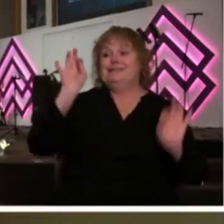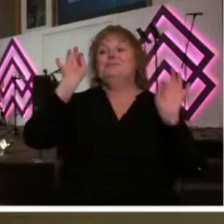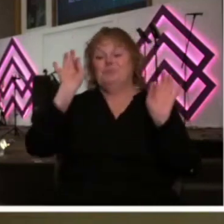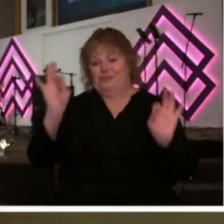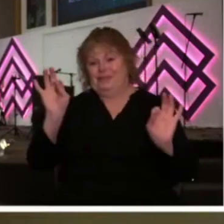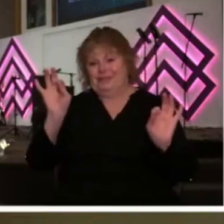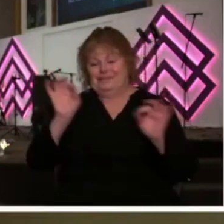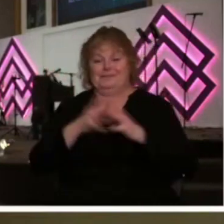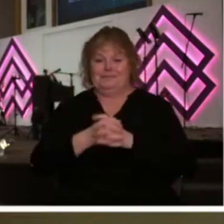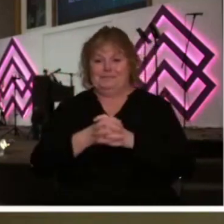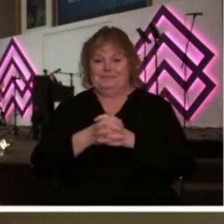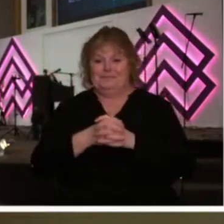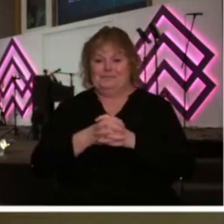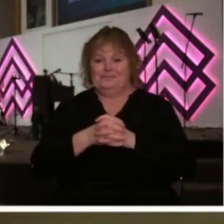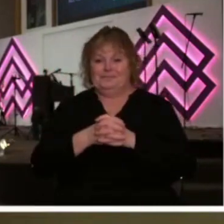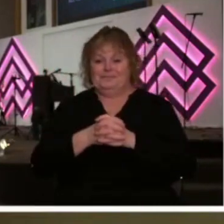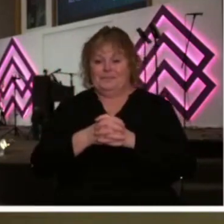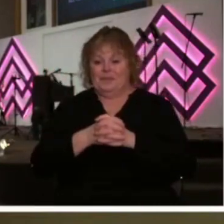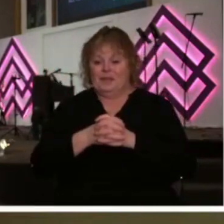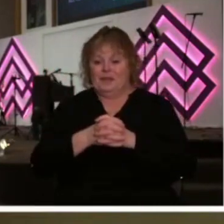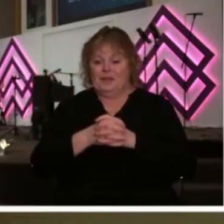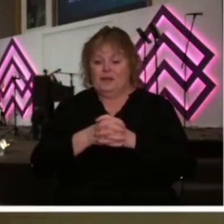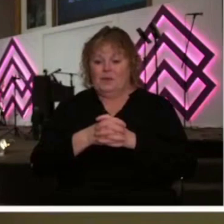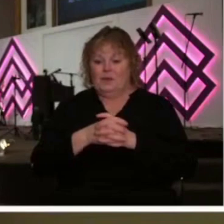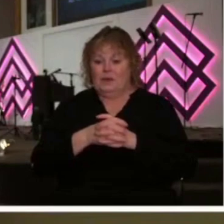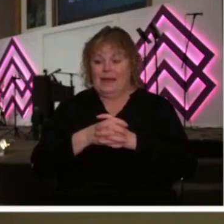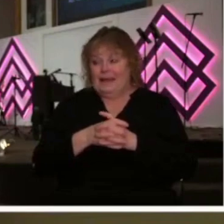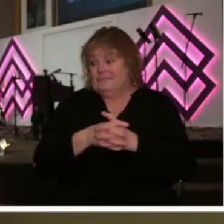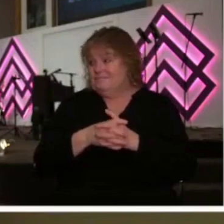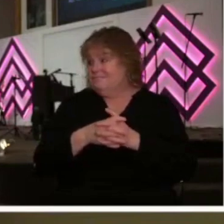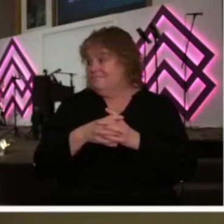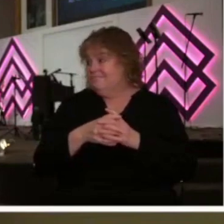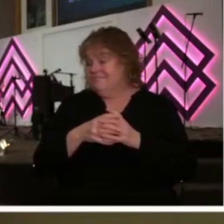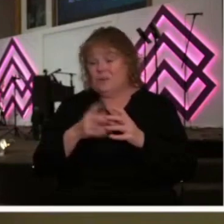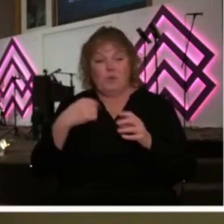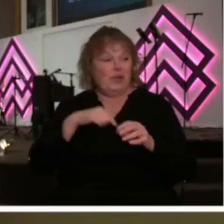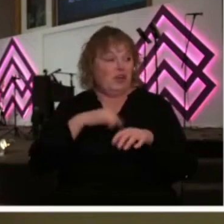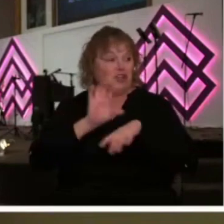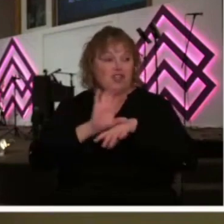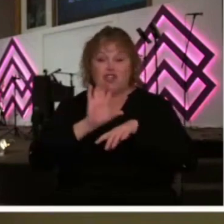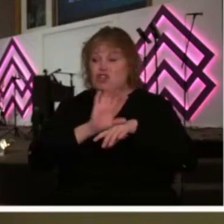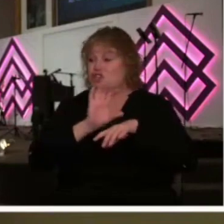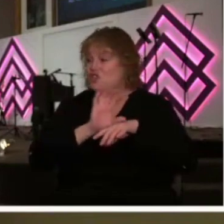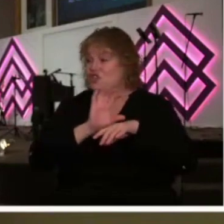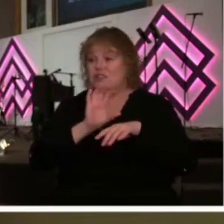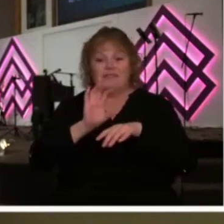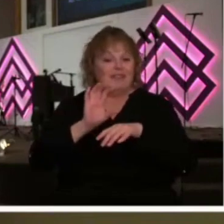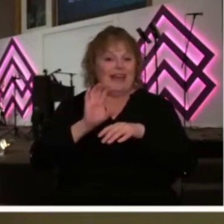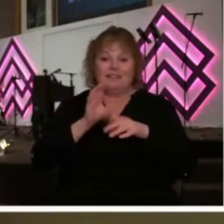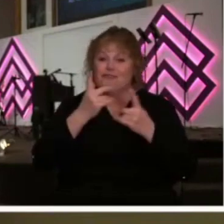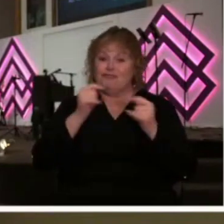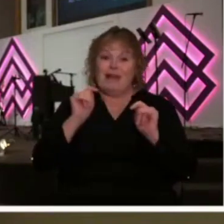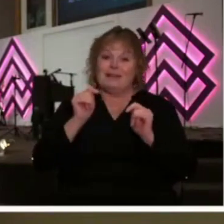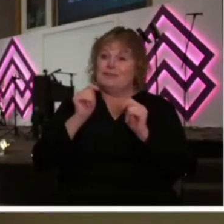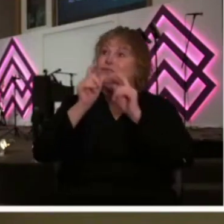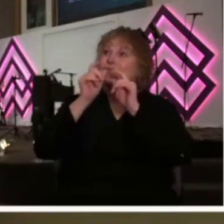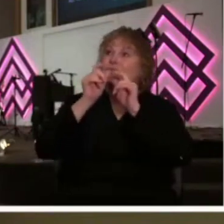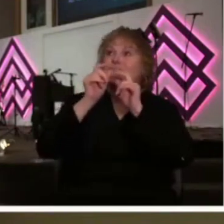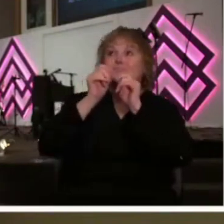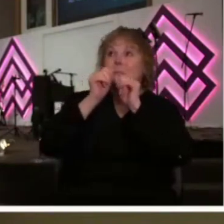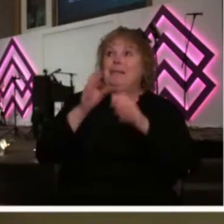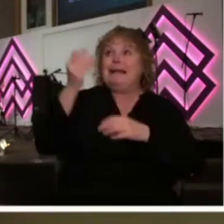to. And being a church that is a group of people circled around Jesus, blessing the world together is his desire. You